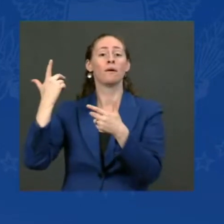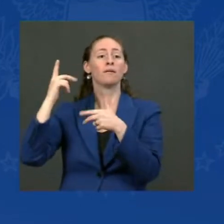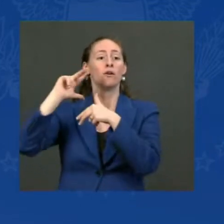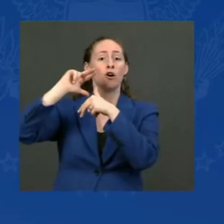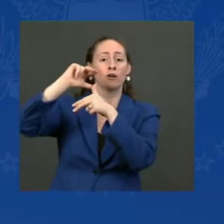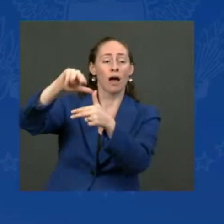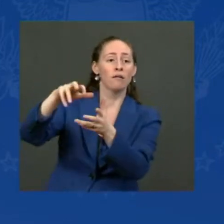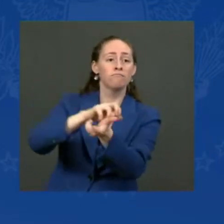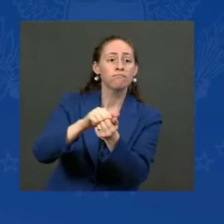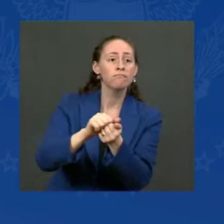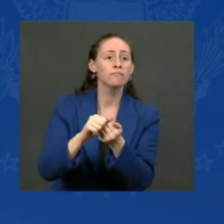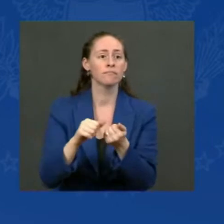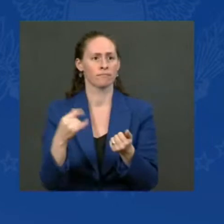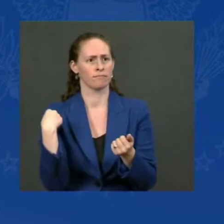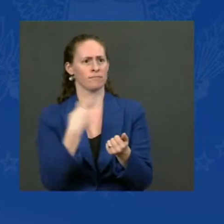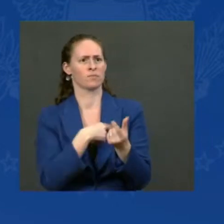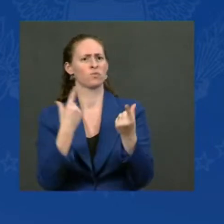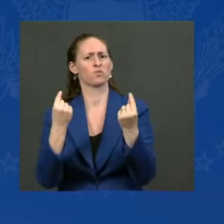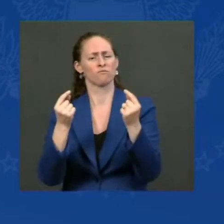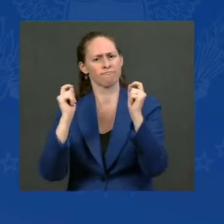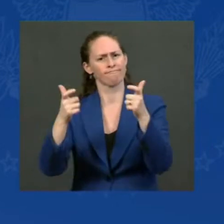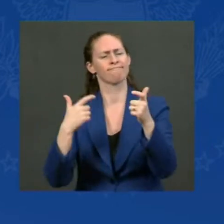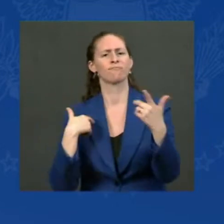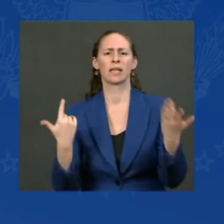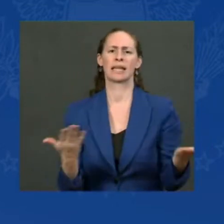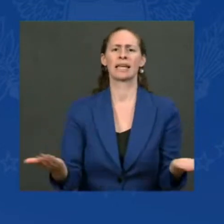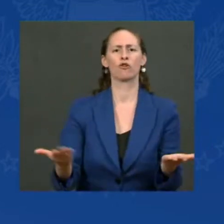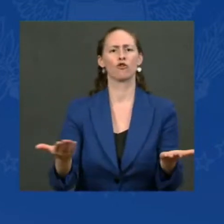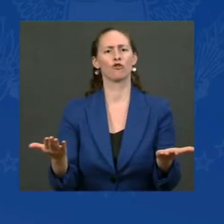the United States shows up. We'll be ready to help.